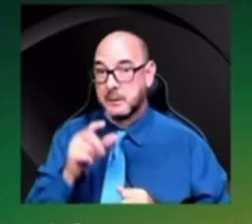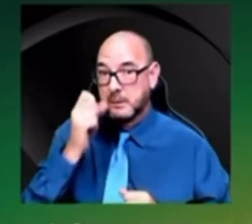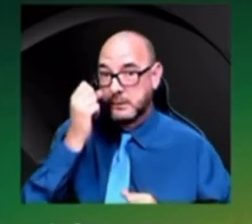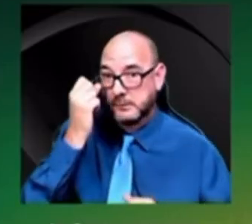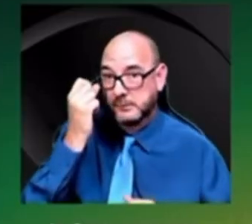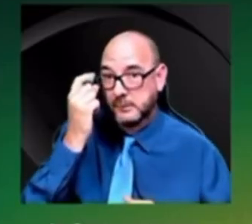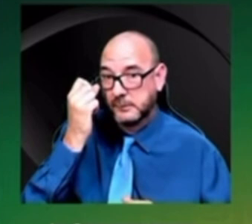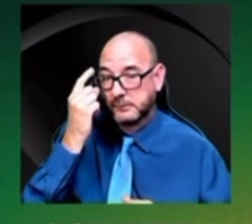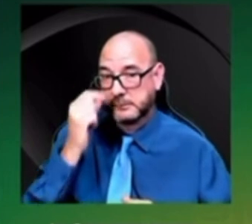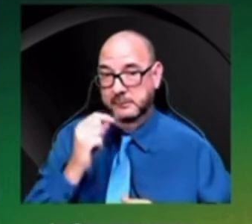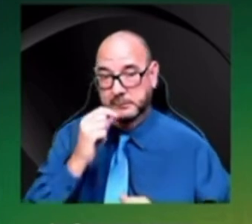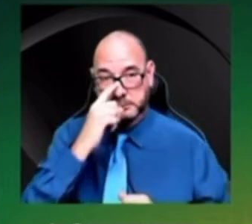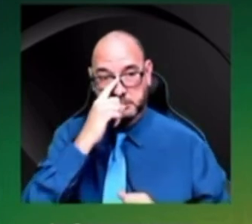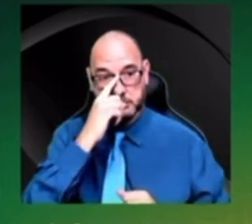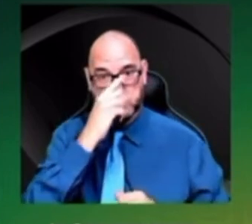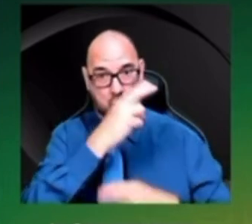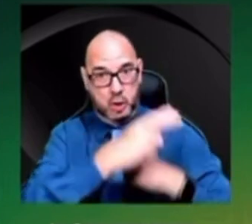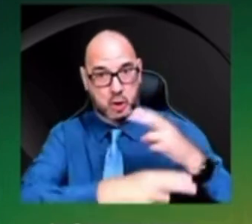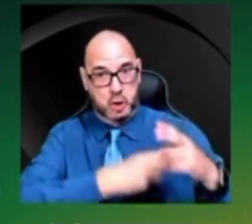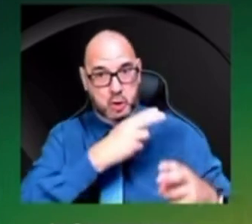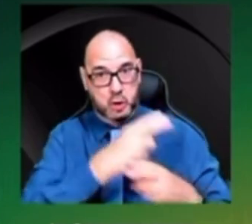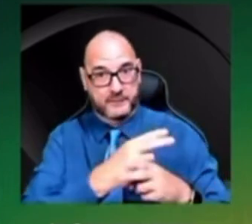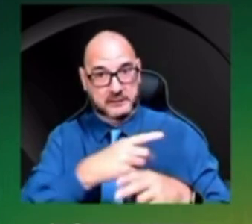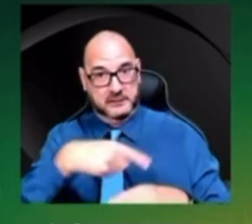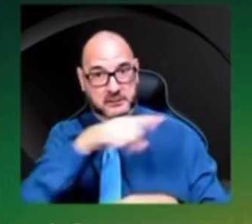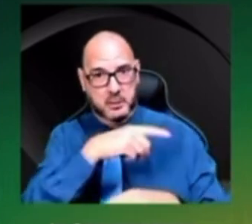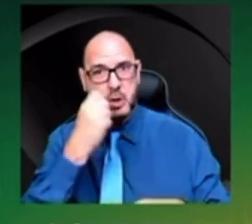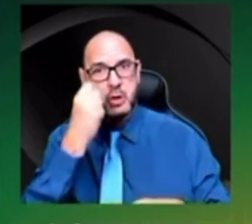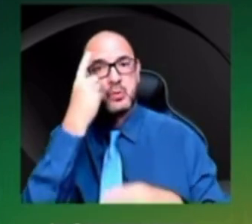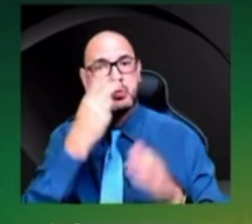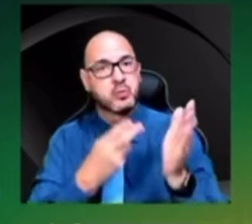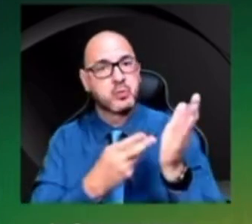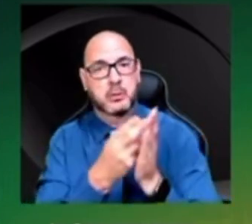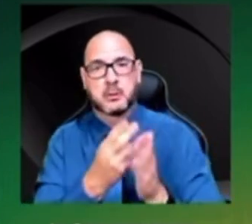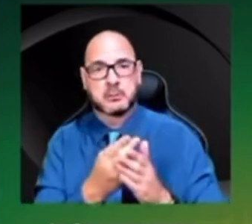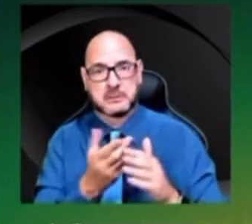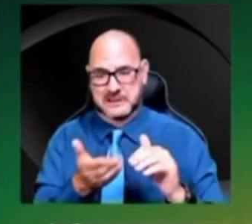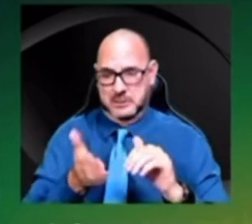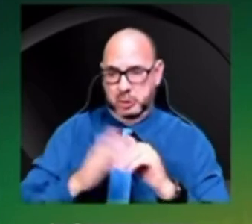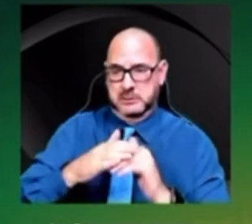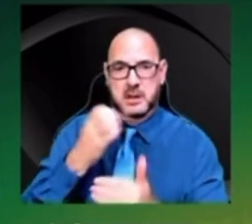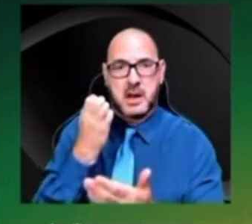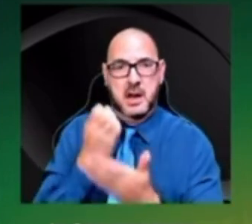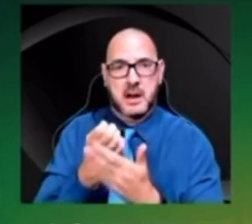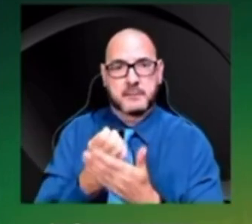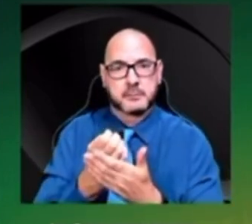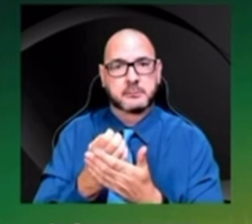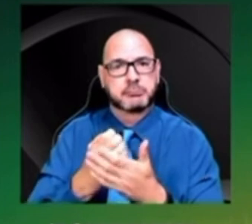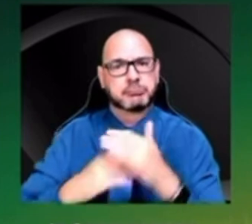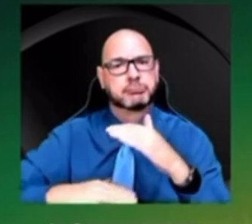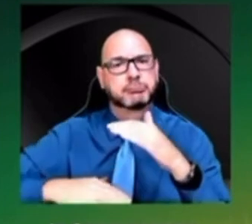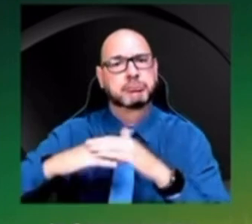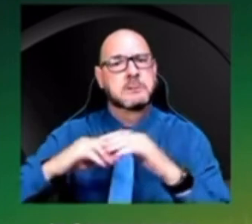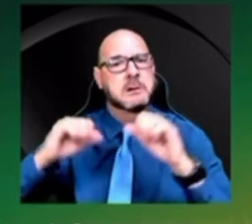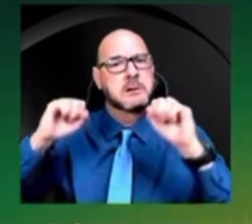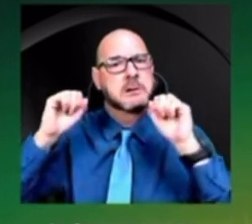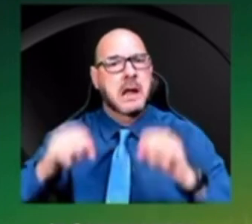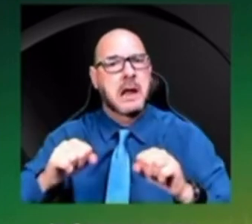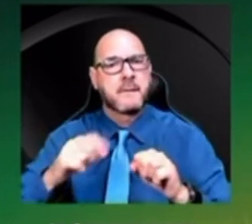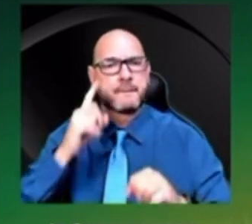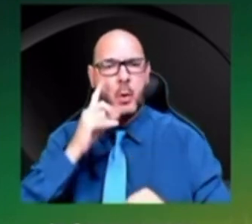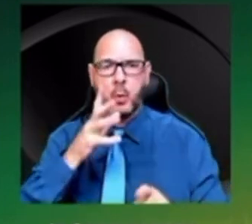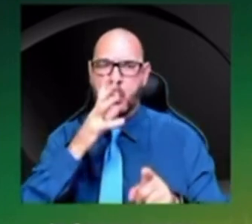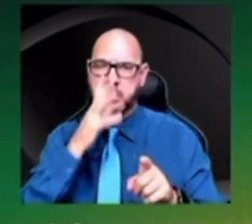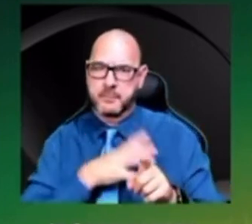is you increase the economic capacity of women and families